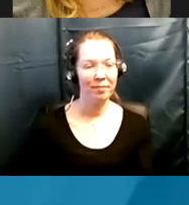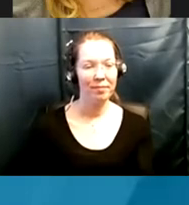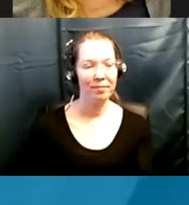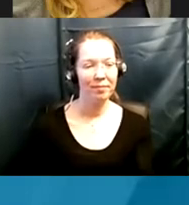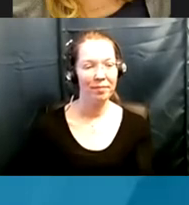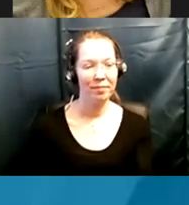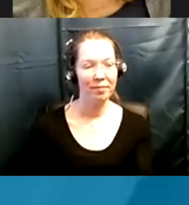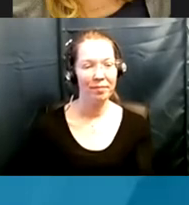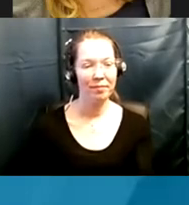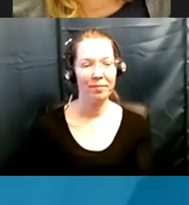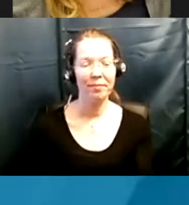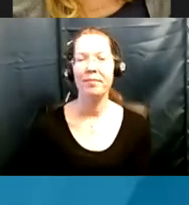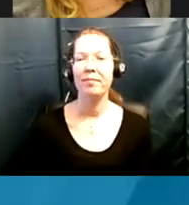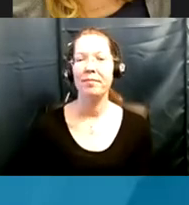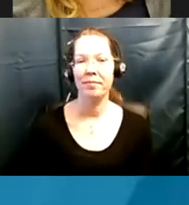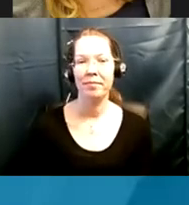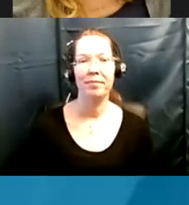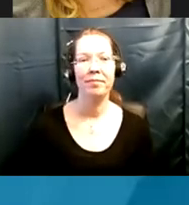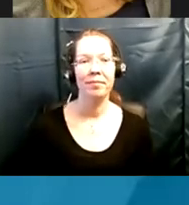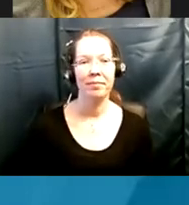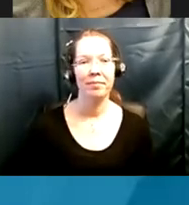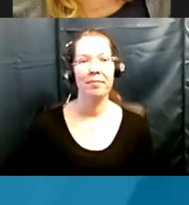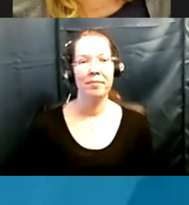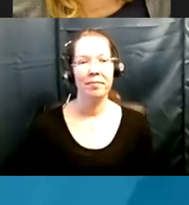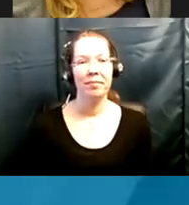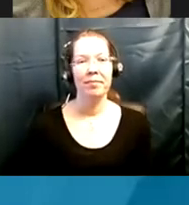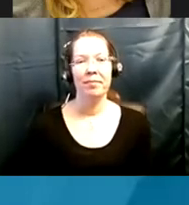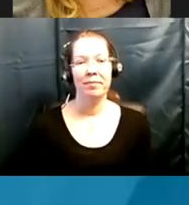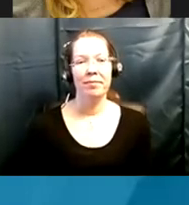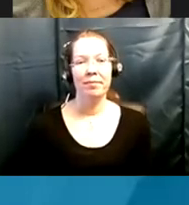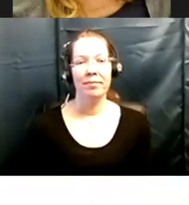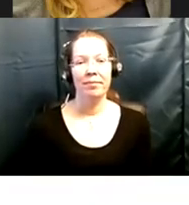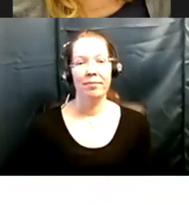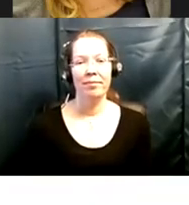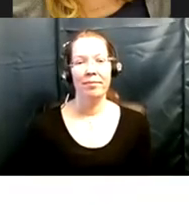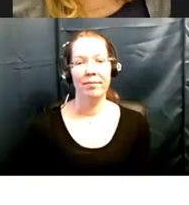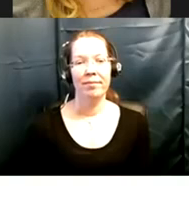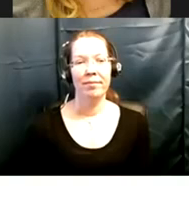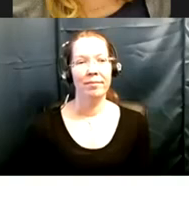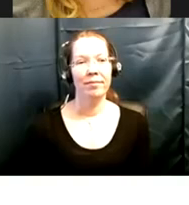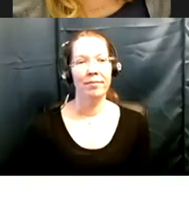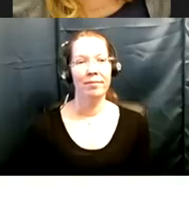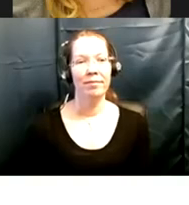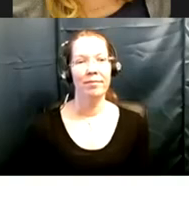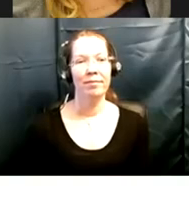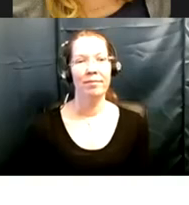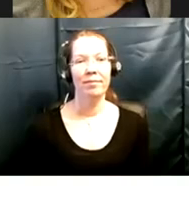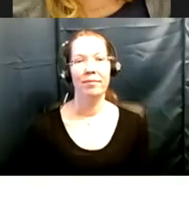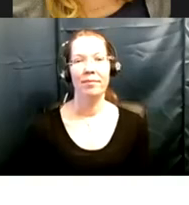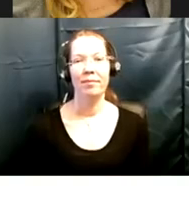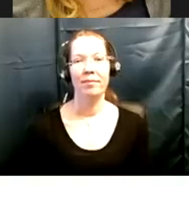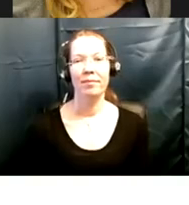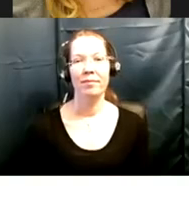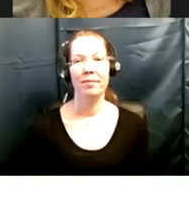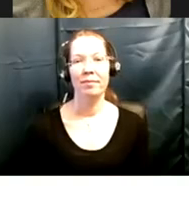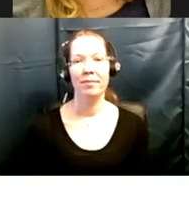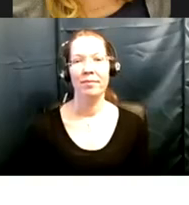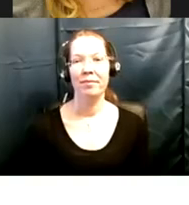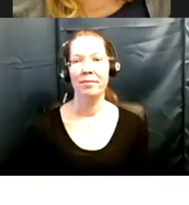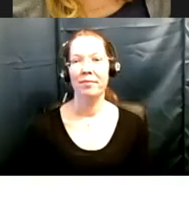first 5 regional events. But you just may get to see it presented by different people.